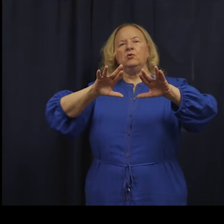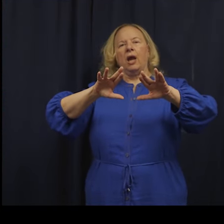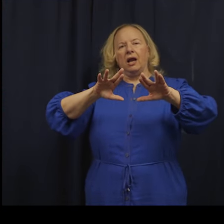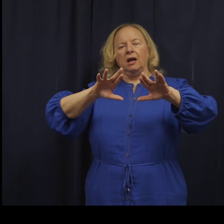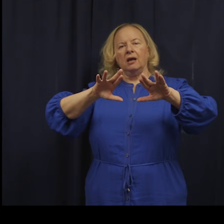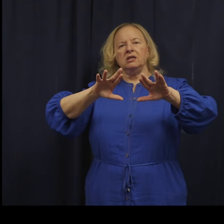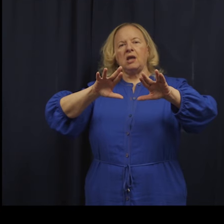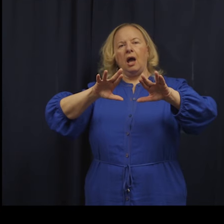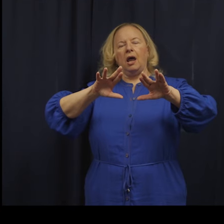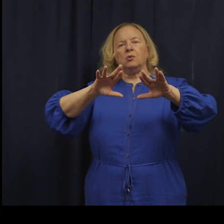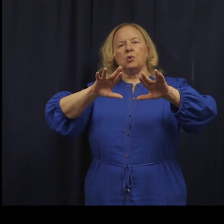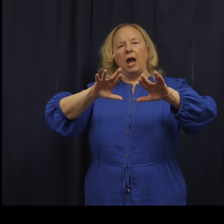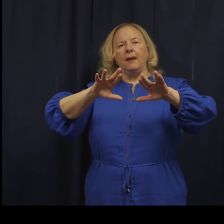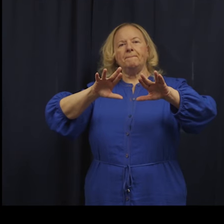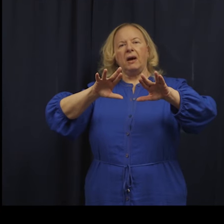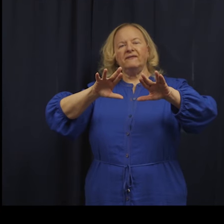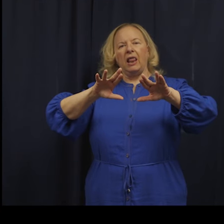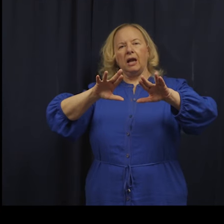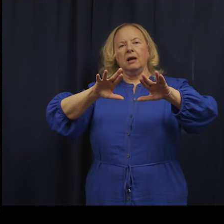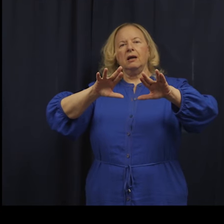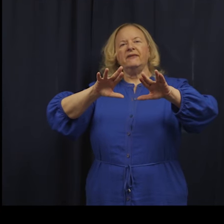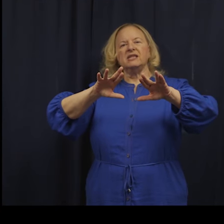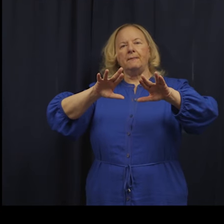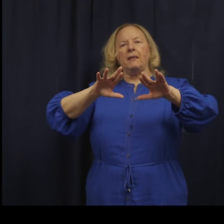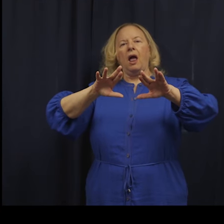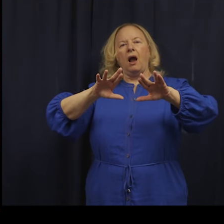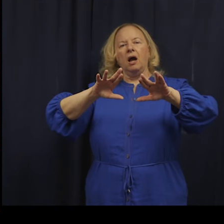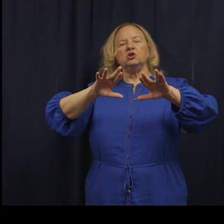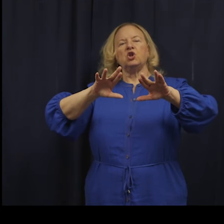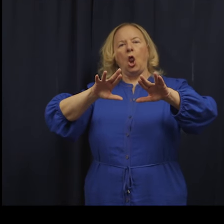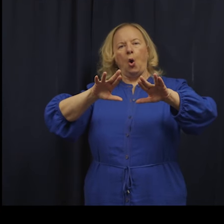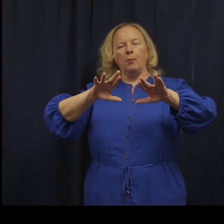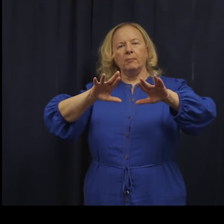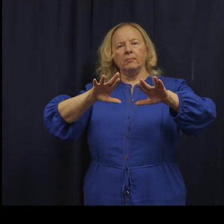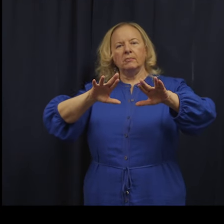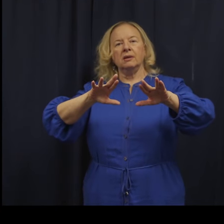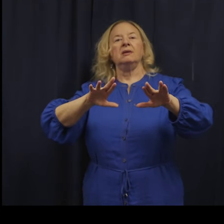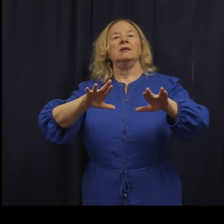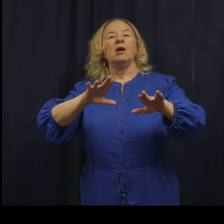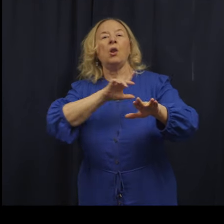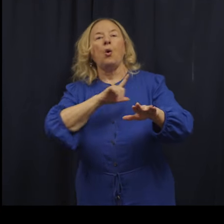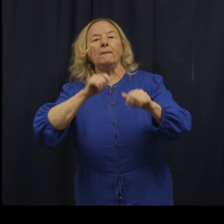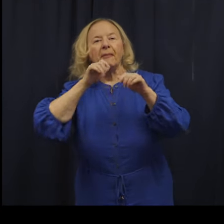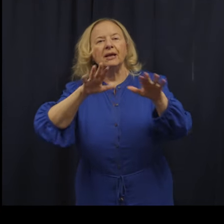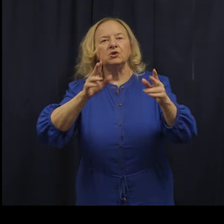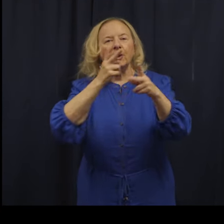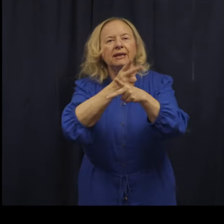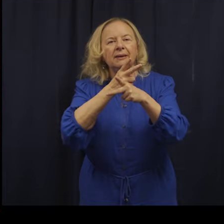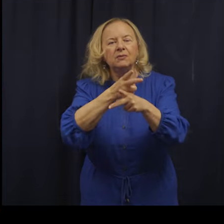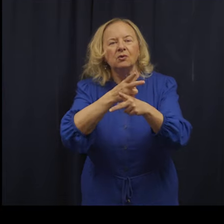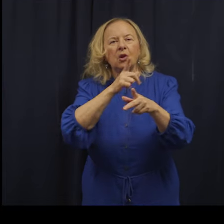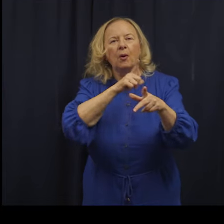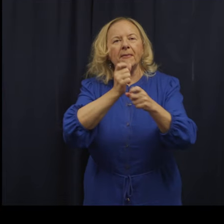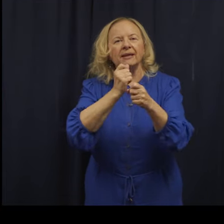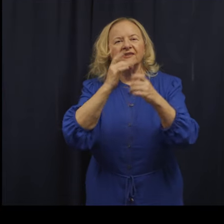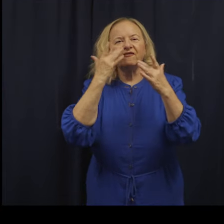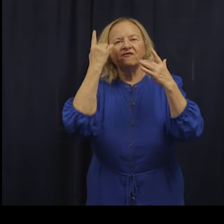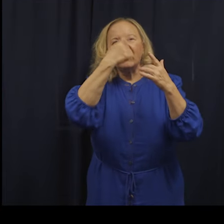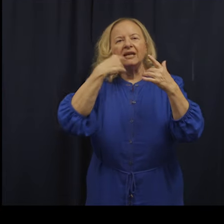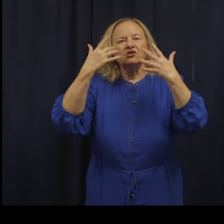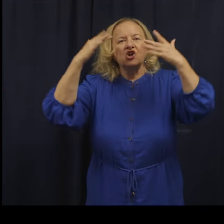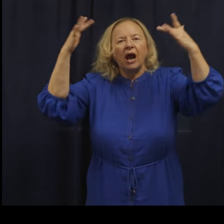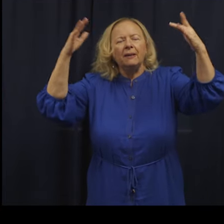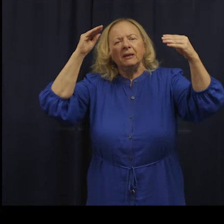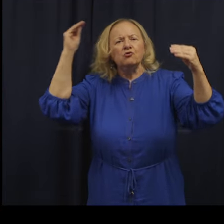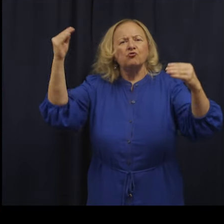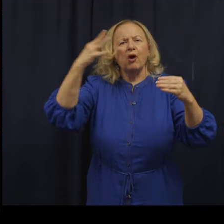Panavileka Vihuneka Isa Adonai Panavilecha Vyasem Laka Shalom. The Lord bless you and keep you. The Lord make his face shine upon